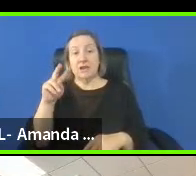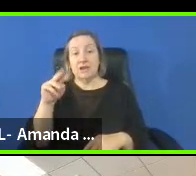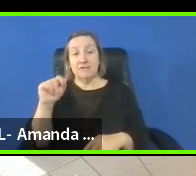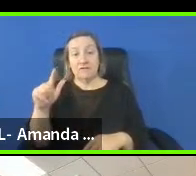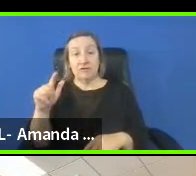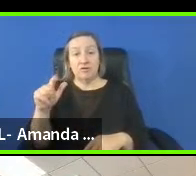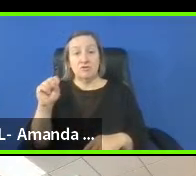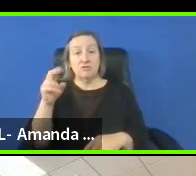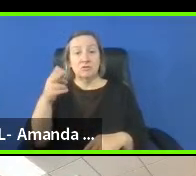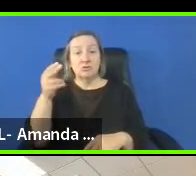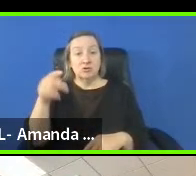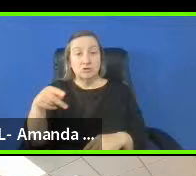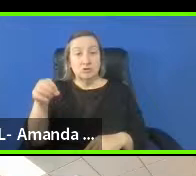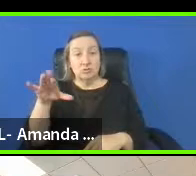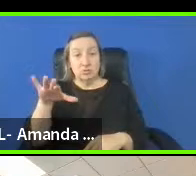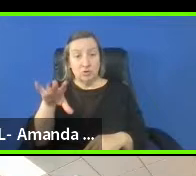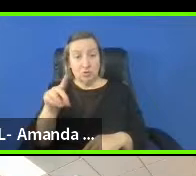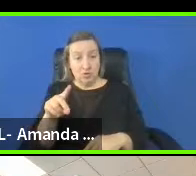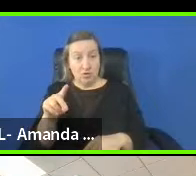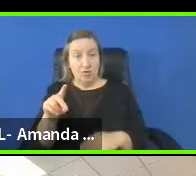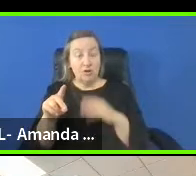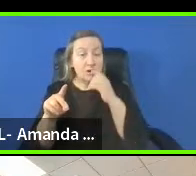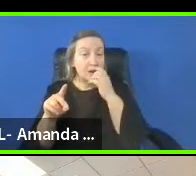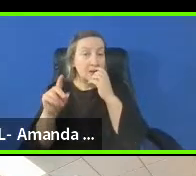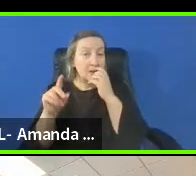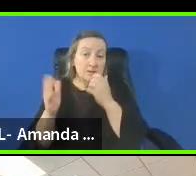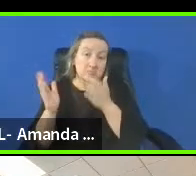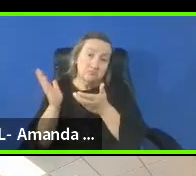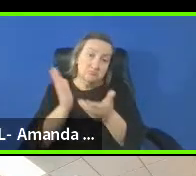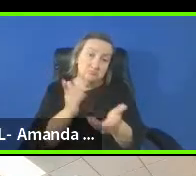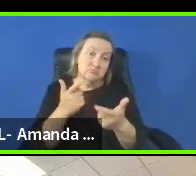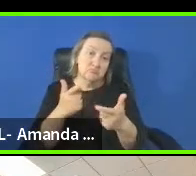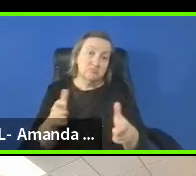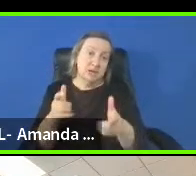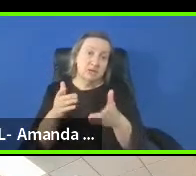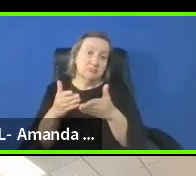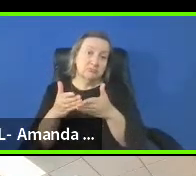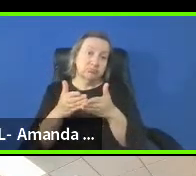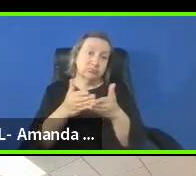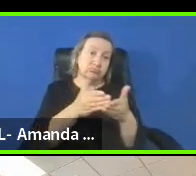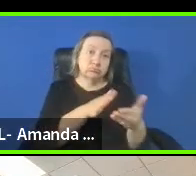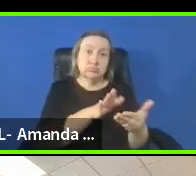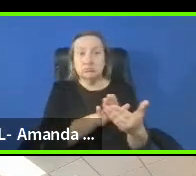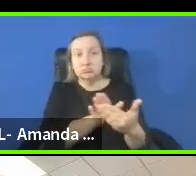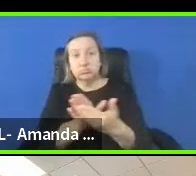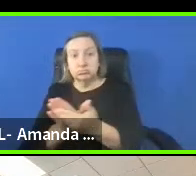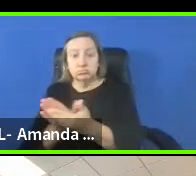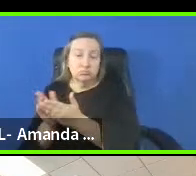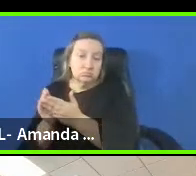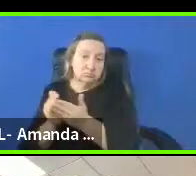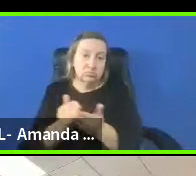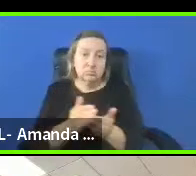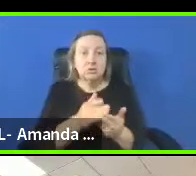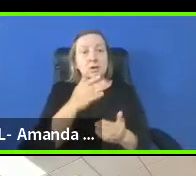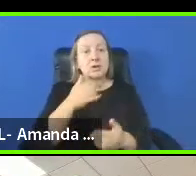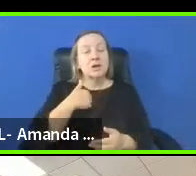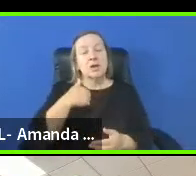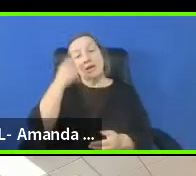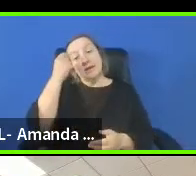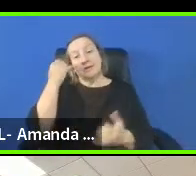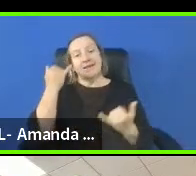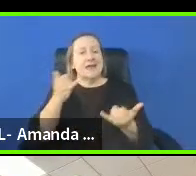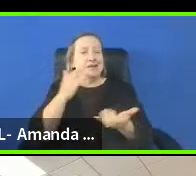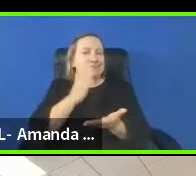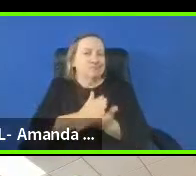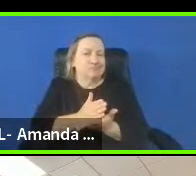that moved large vessels in and out. Now, my understanding is that is not the case